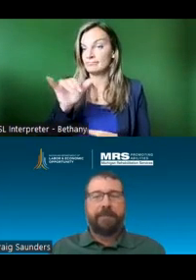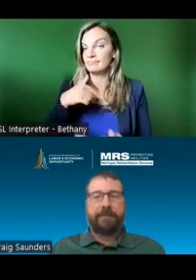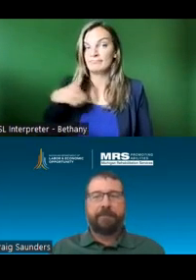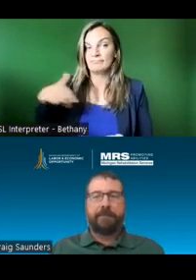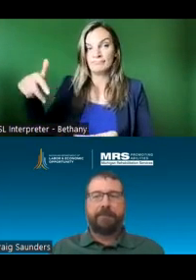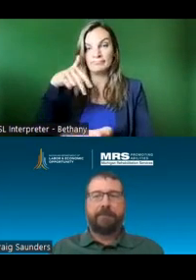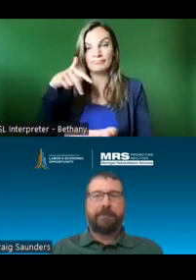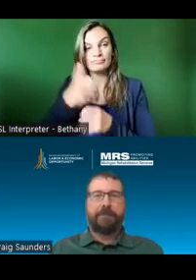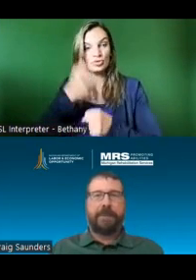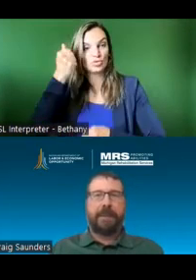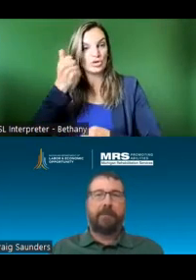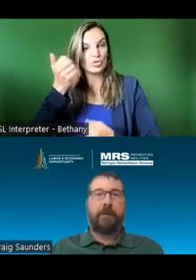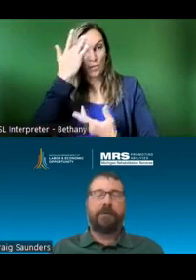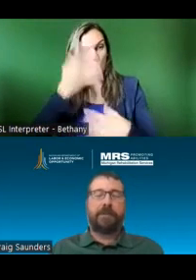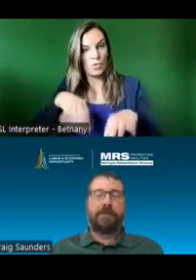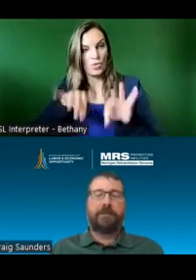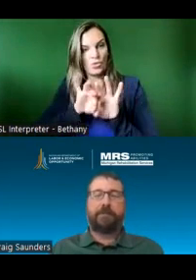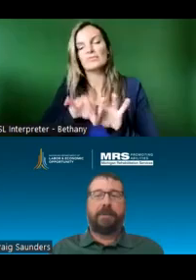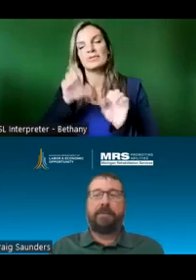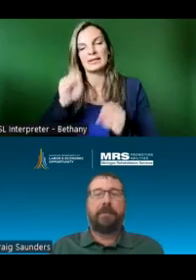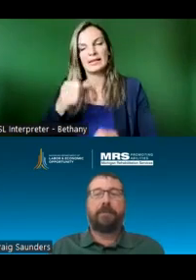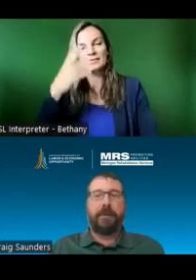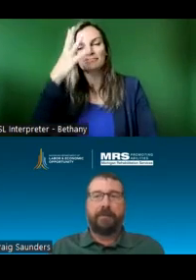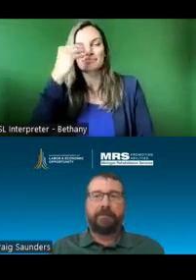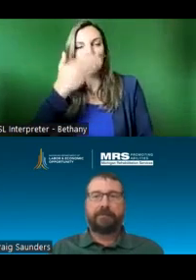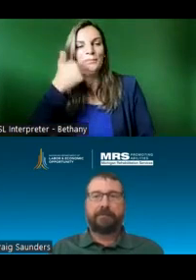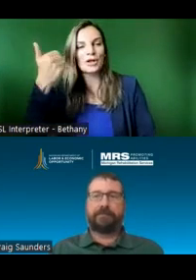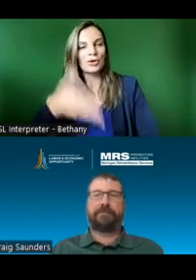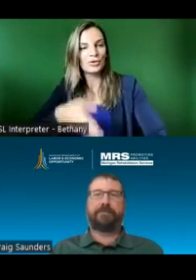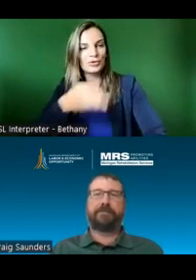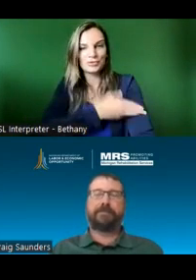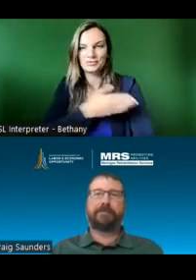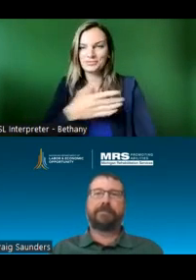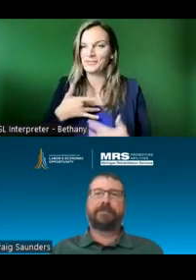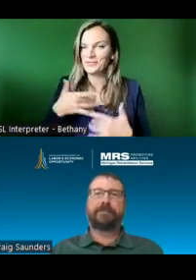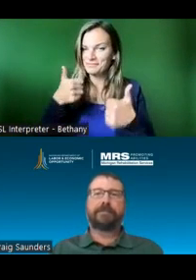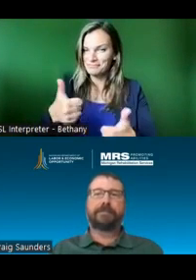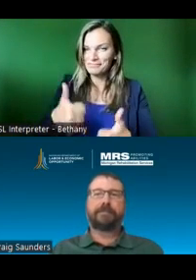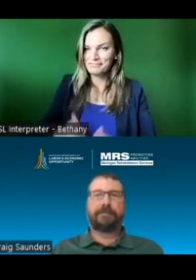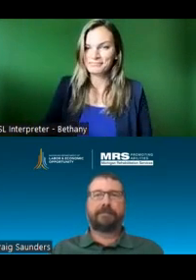sleep. And of course, it just plain feels good.